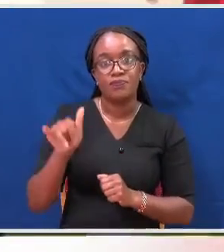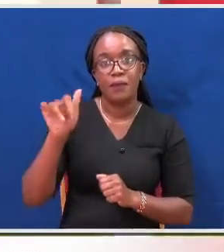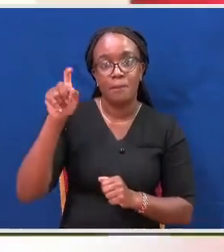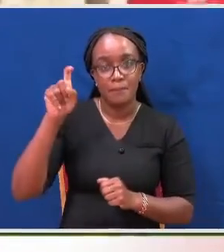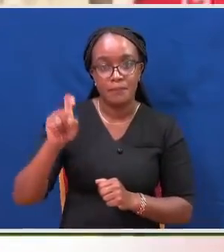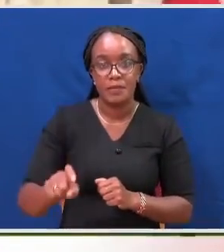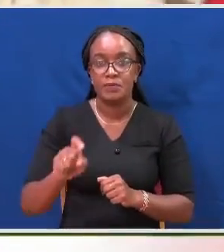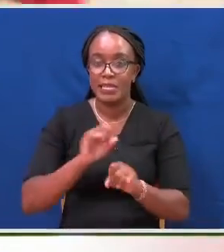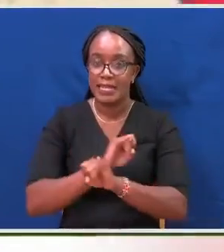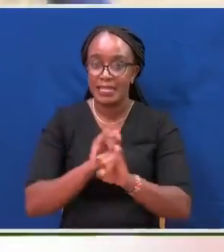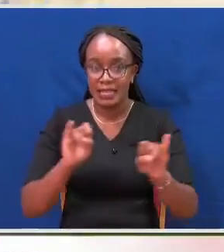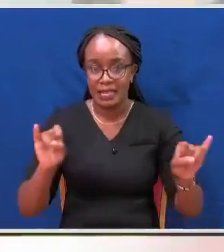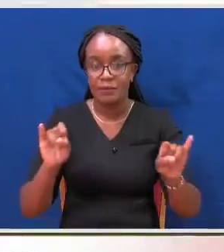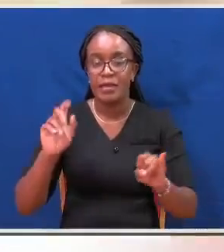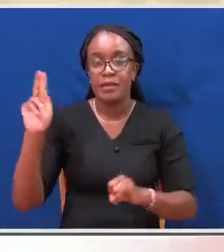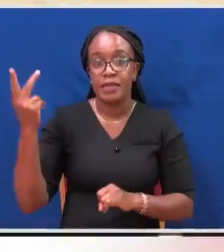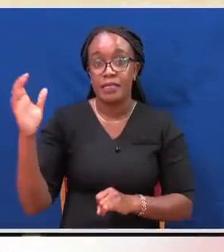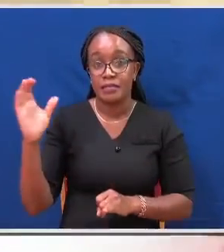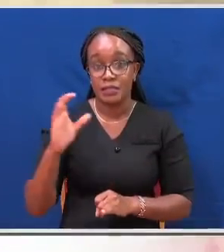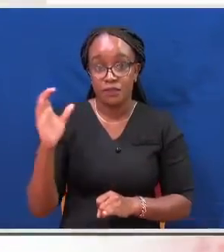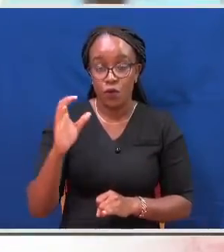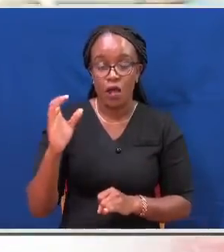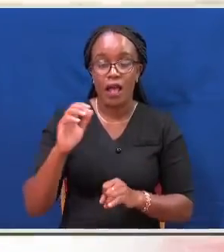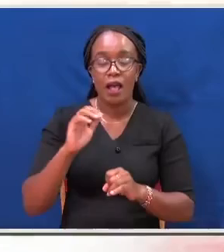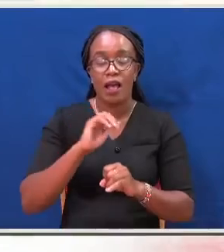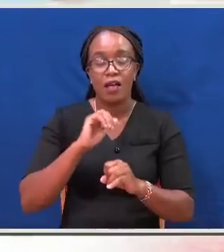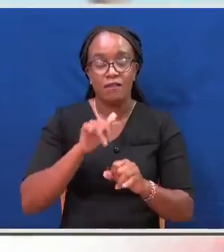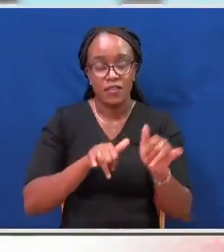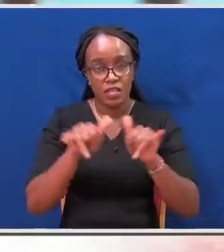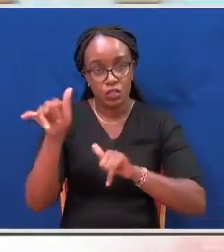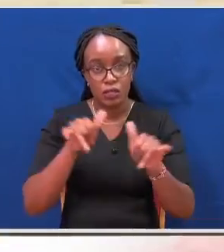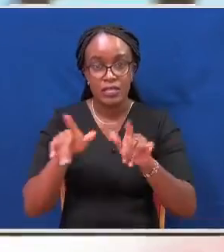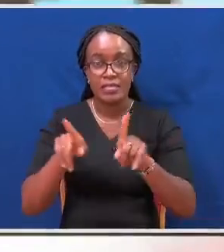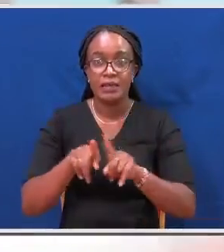Aviation. Ogana also reiterated that sporting activities will remain